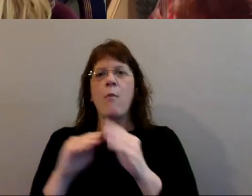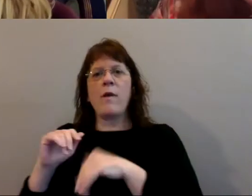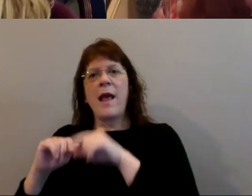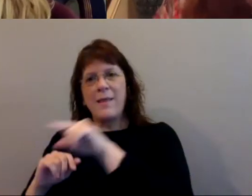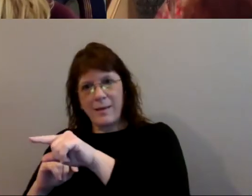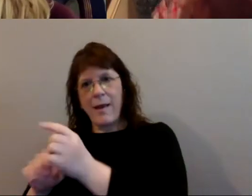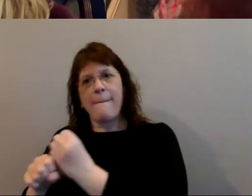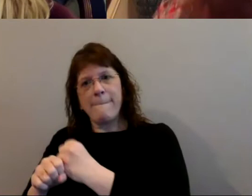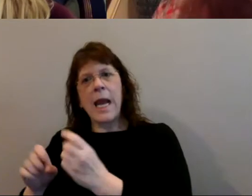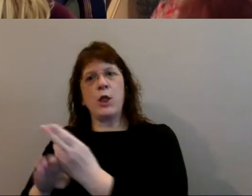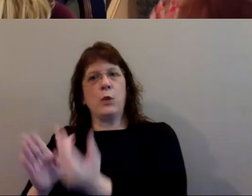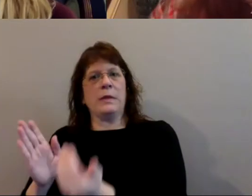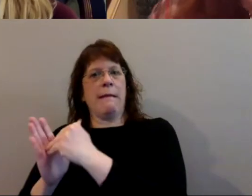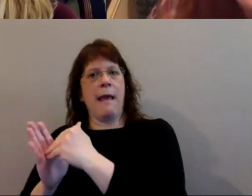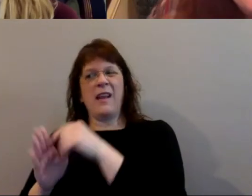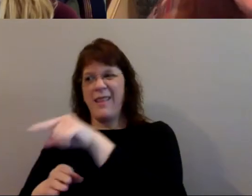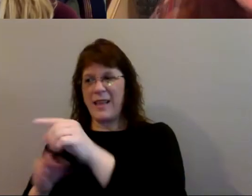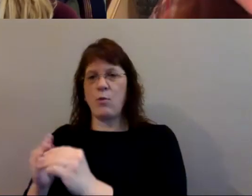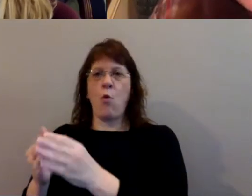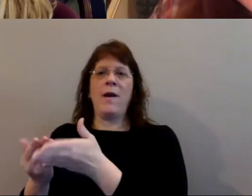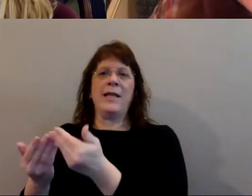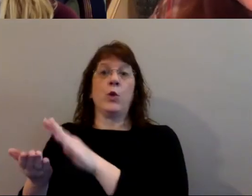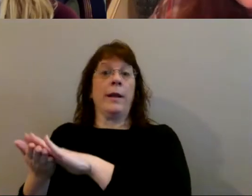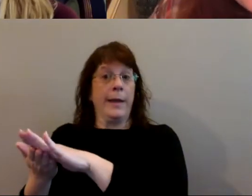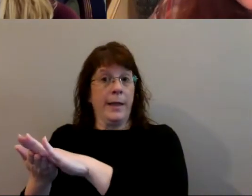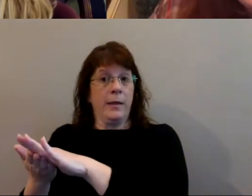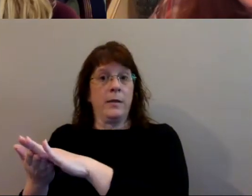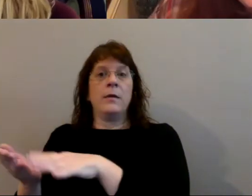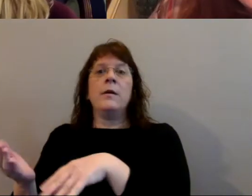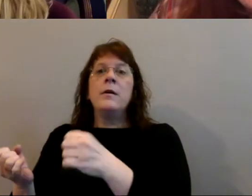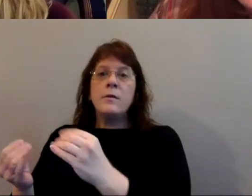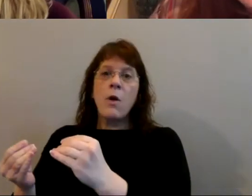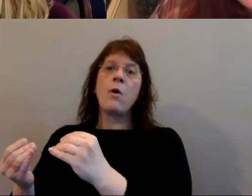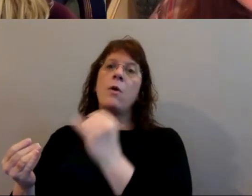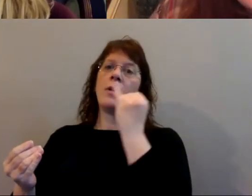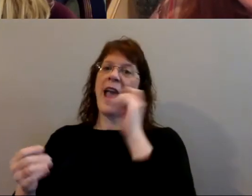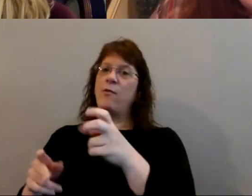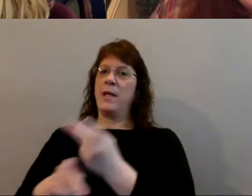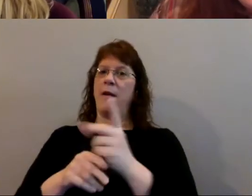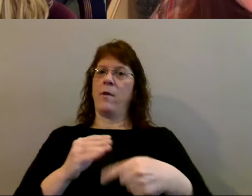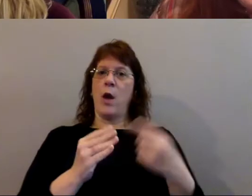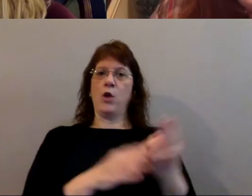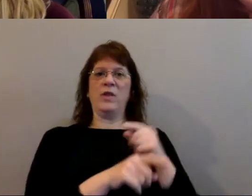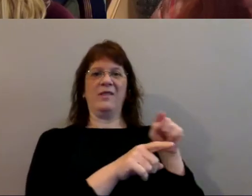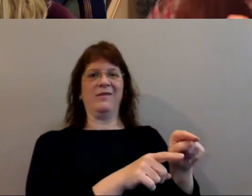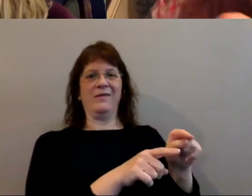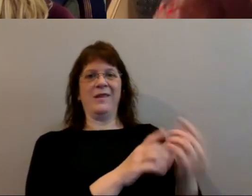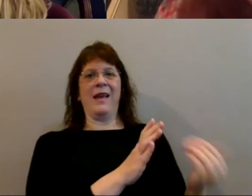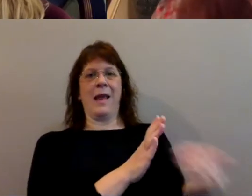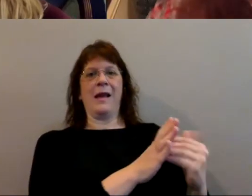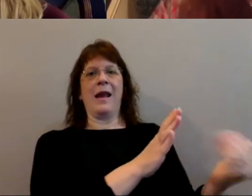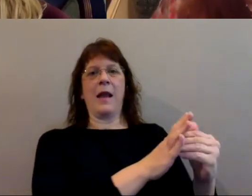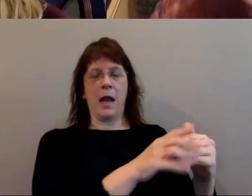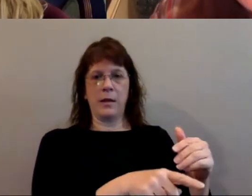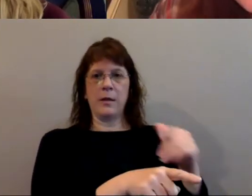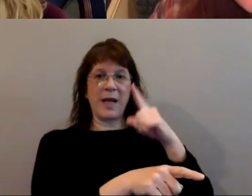reused. And so it's a lot easier to clean the reusable ones. So generally speaking, you have to be careful about reusing water bottles that weren't